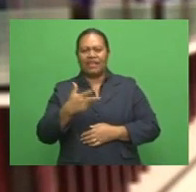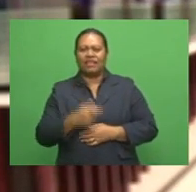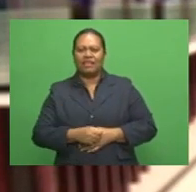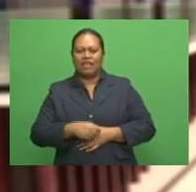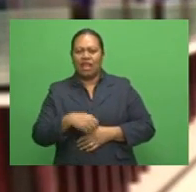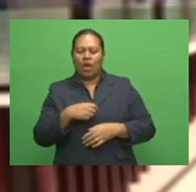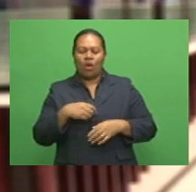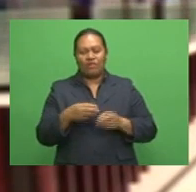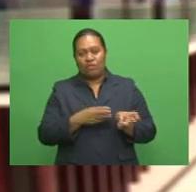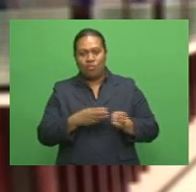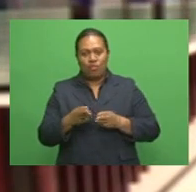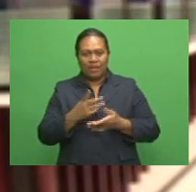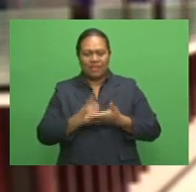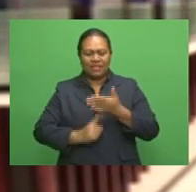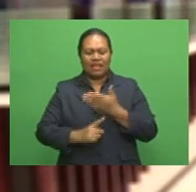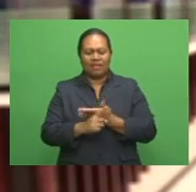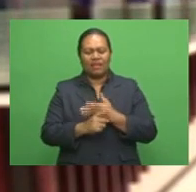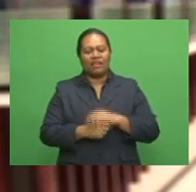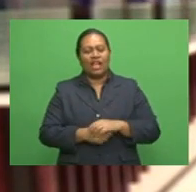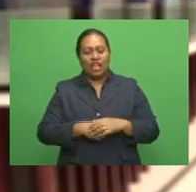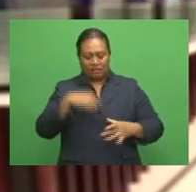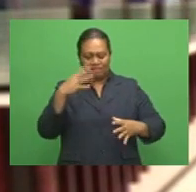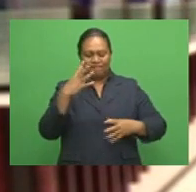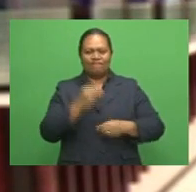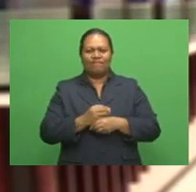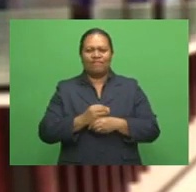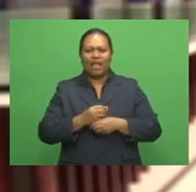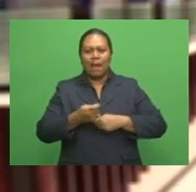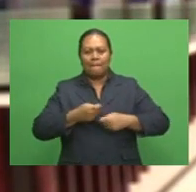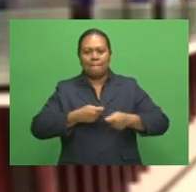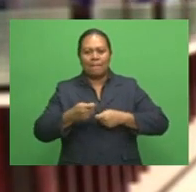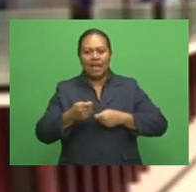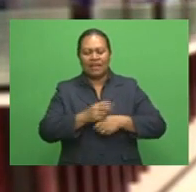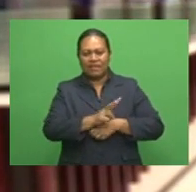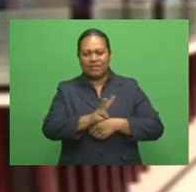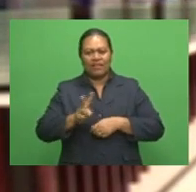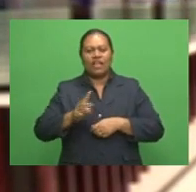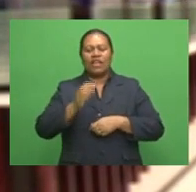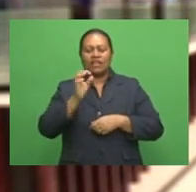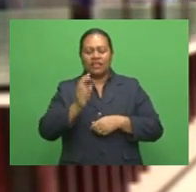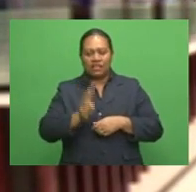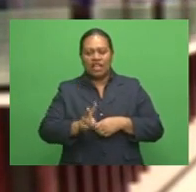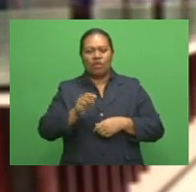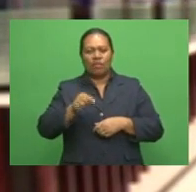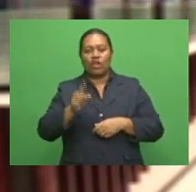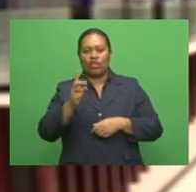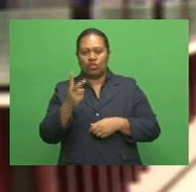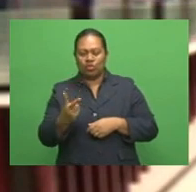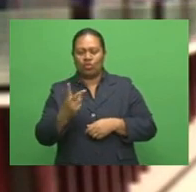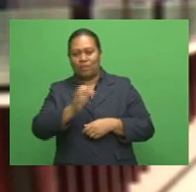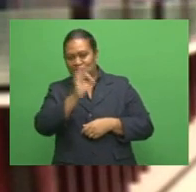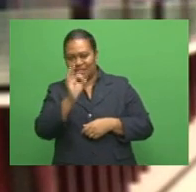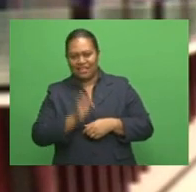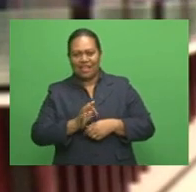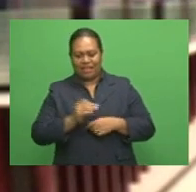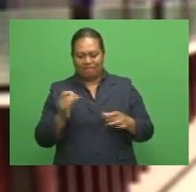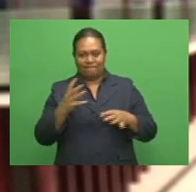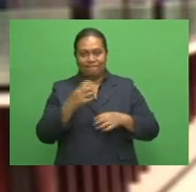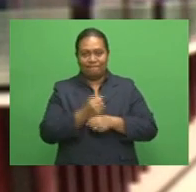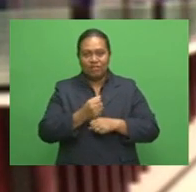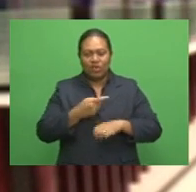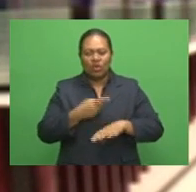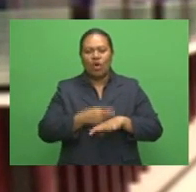price movements. As such, the total market value fell marginally by 0.27% and concluded the week